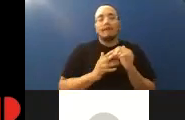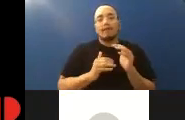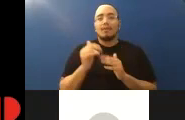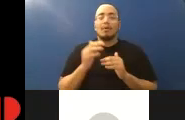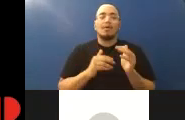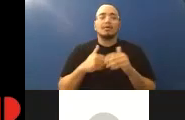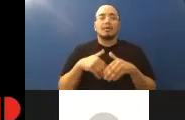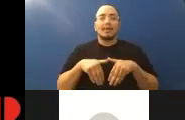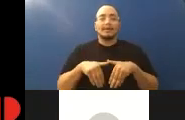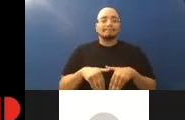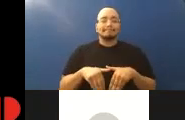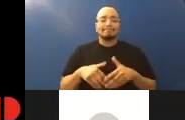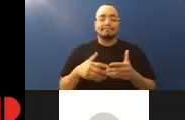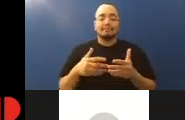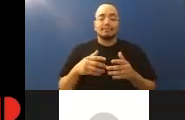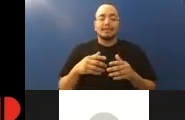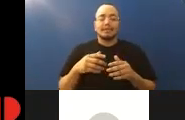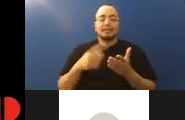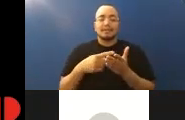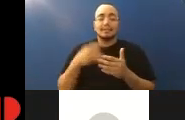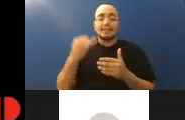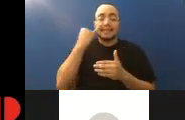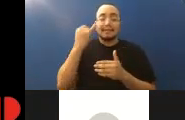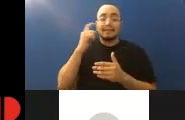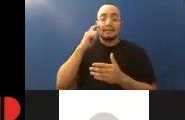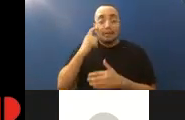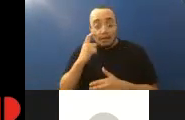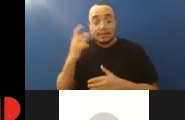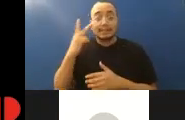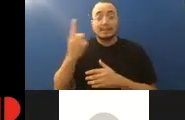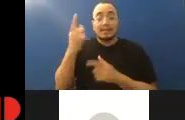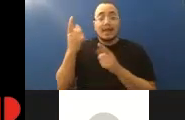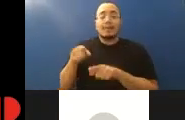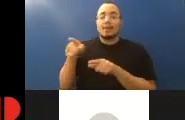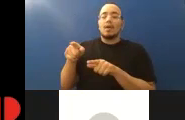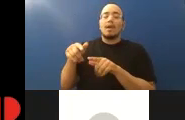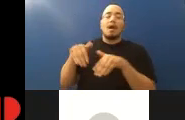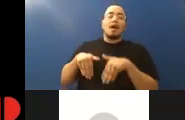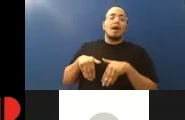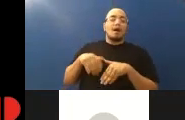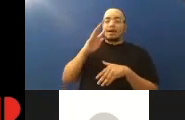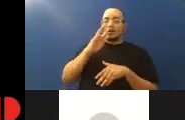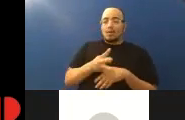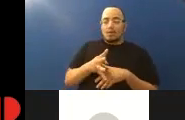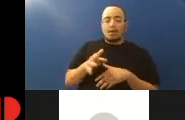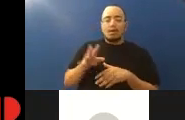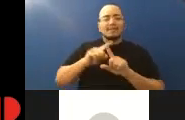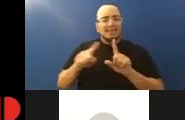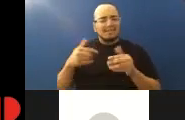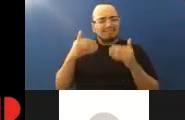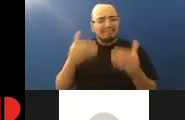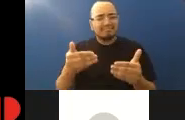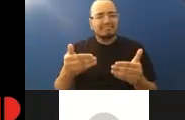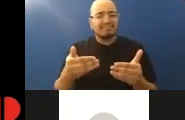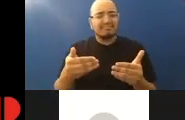the person that is being harmed shouldn't have to speak up. It should be the person that's not being harmed or don't face those type of oppressions that should be speaking